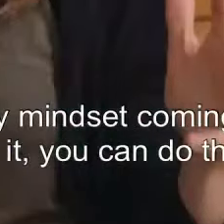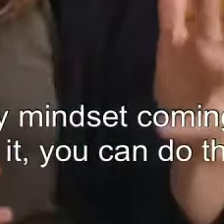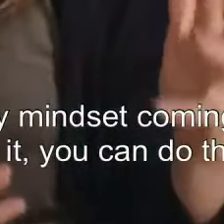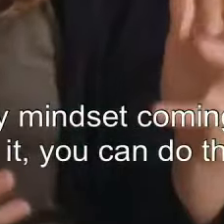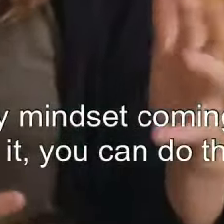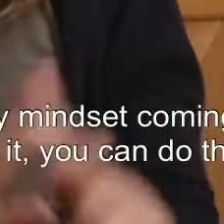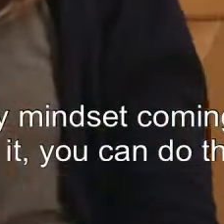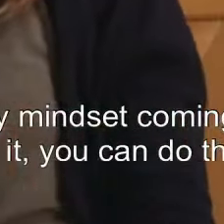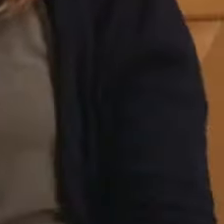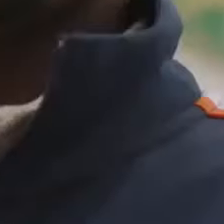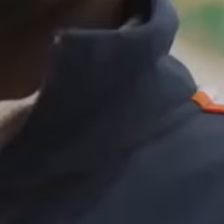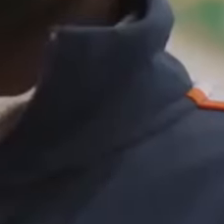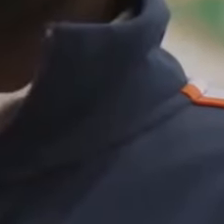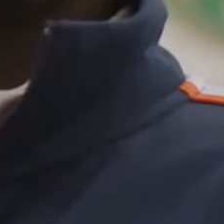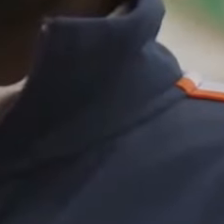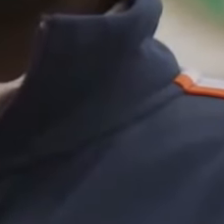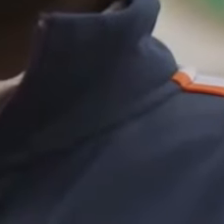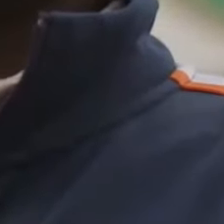it, you can do this.